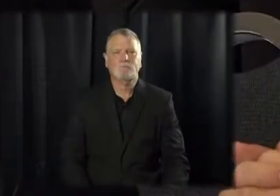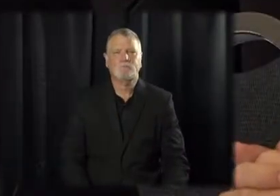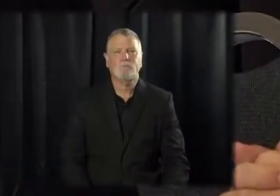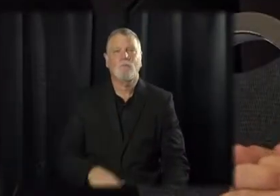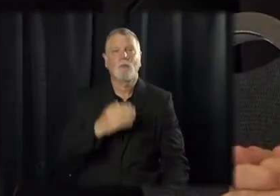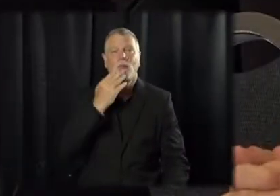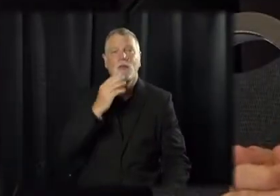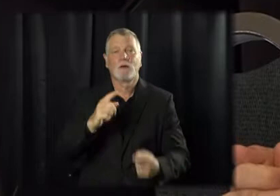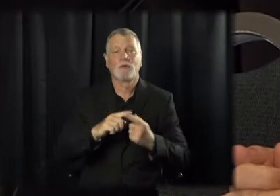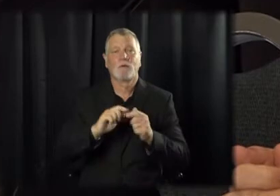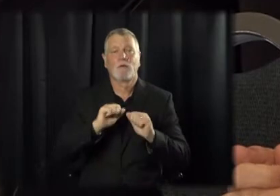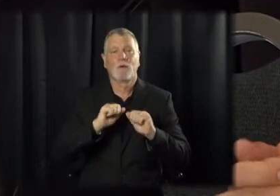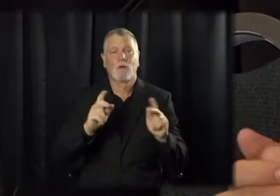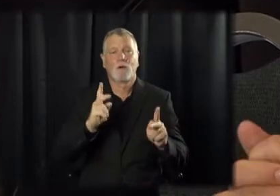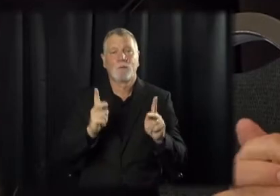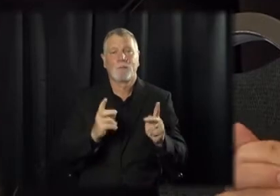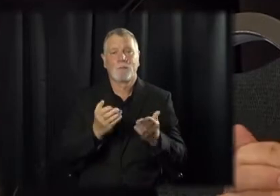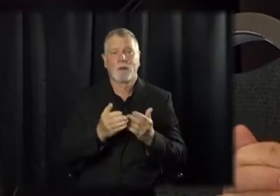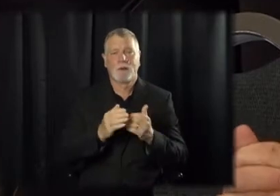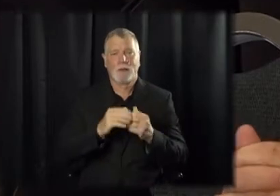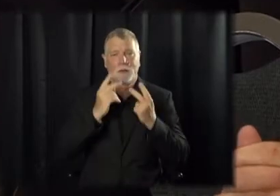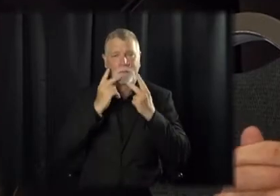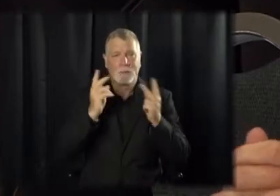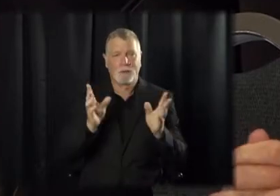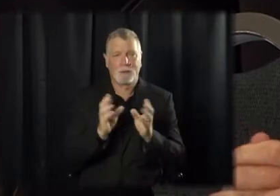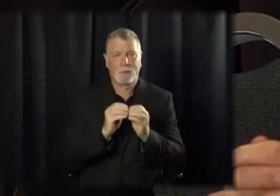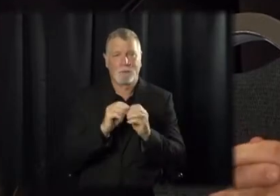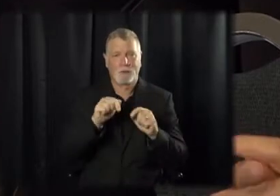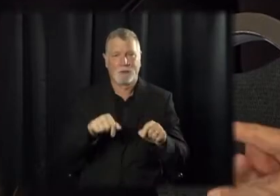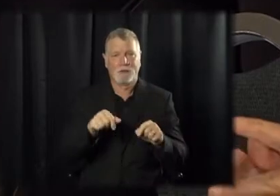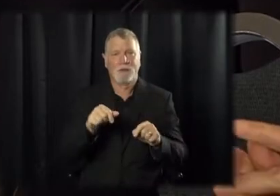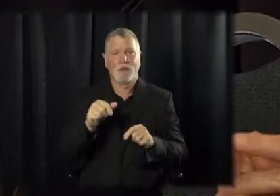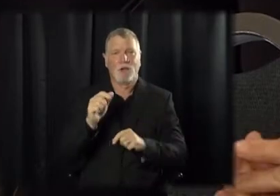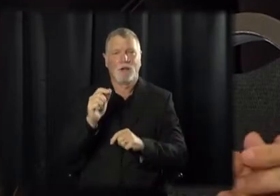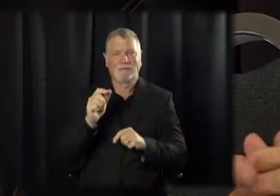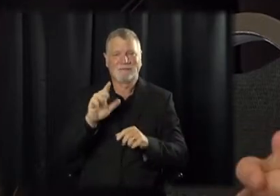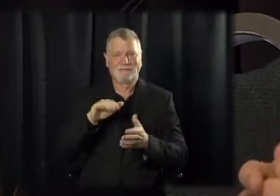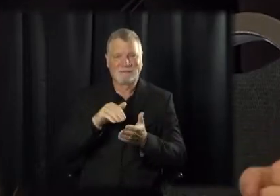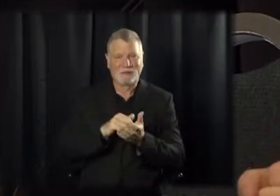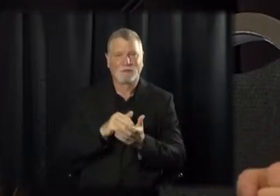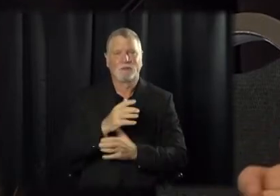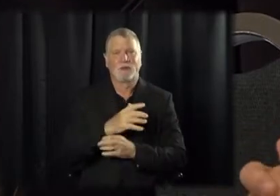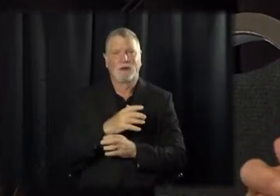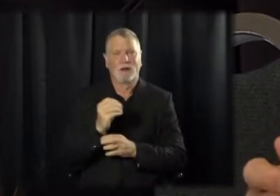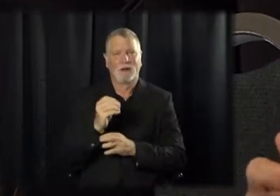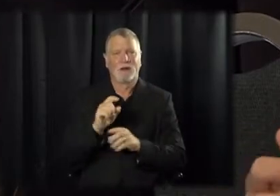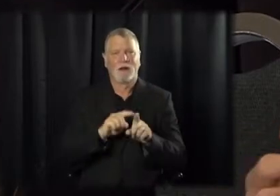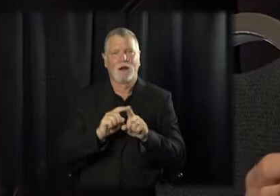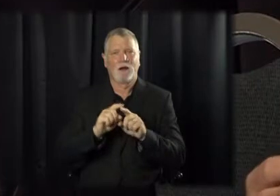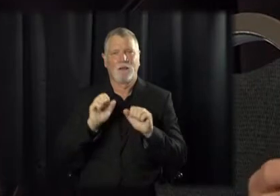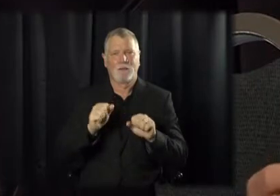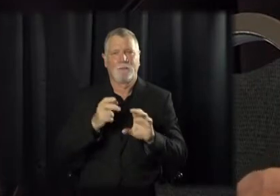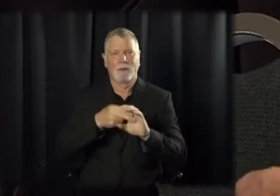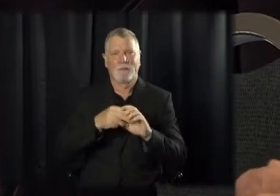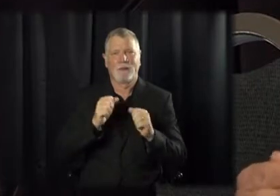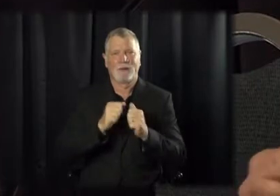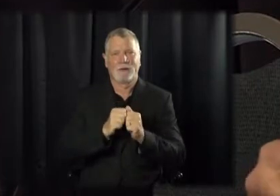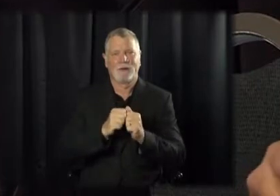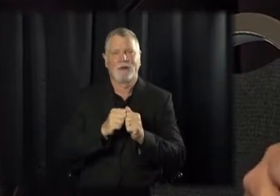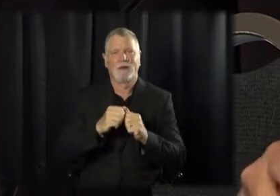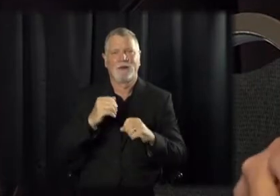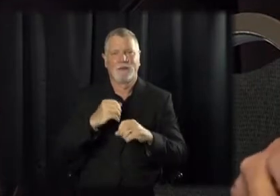Thanks again to all of you who are here at the public meeting at the Convention Center, as well as those who are participating by